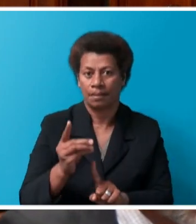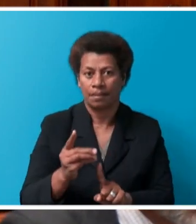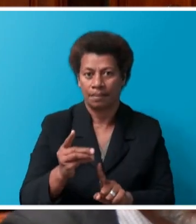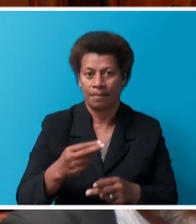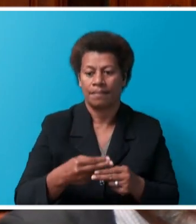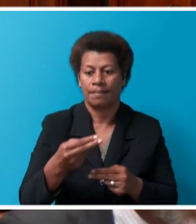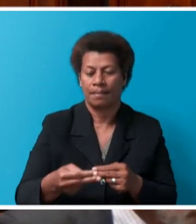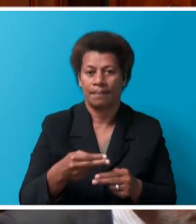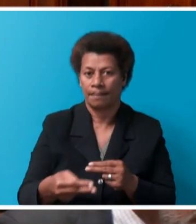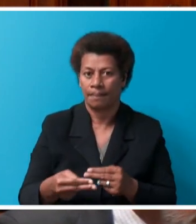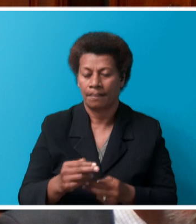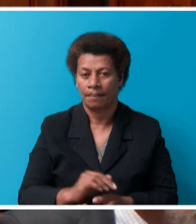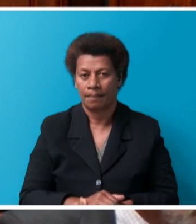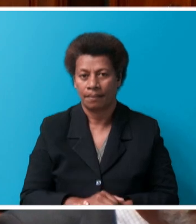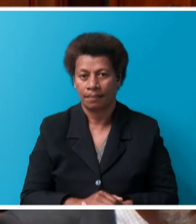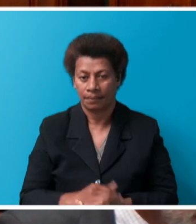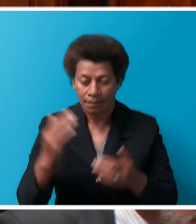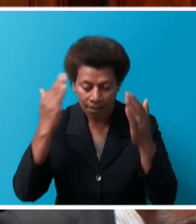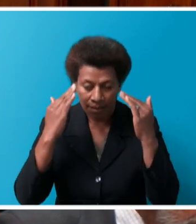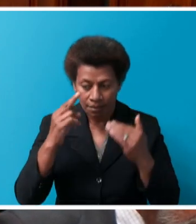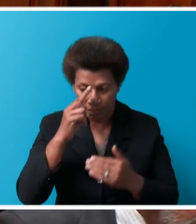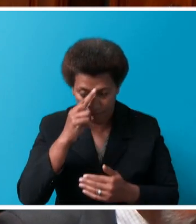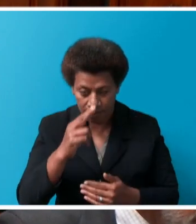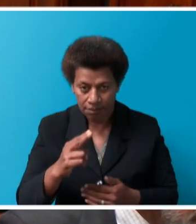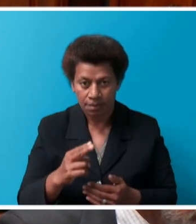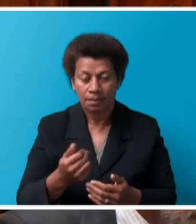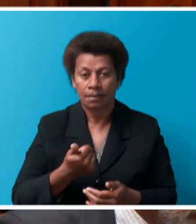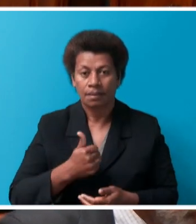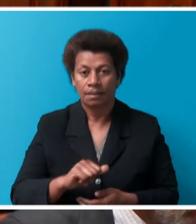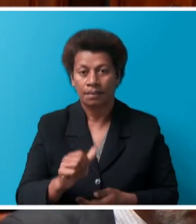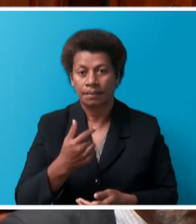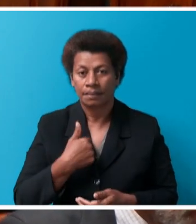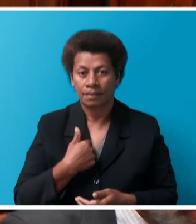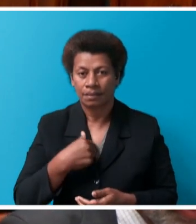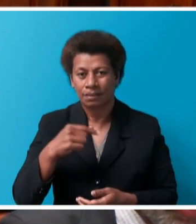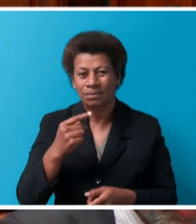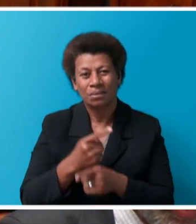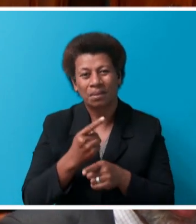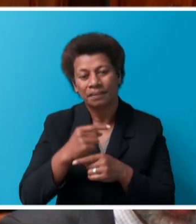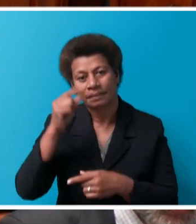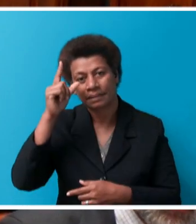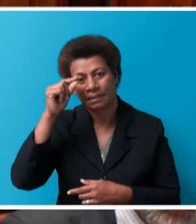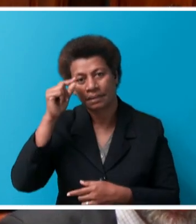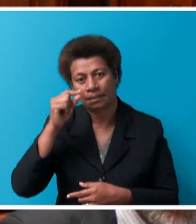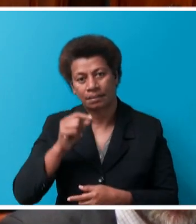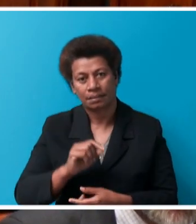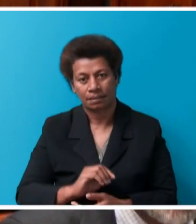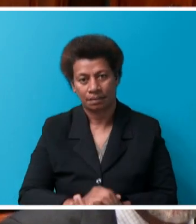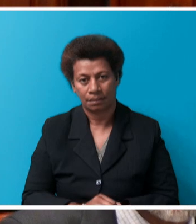me to speak in the vernacular to